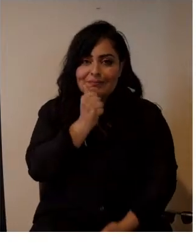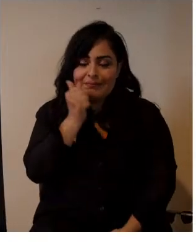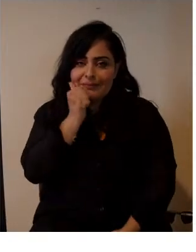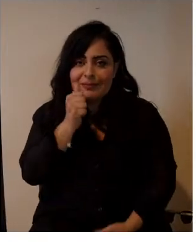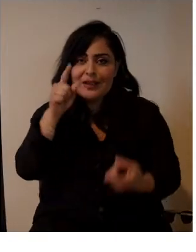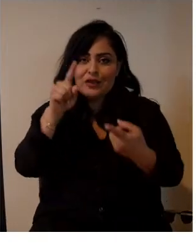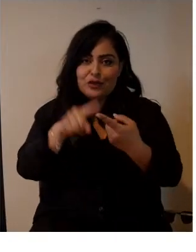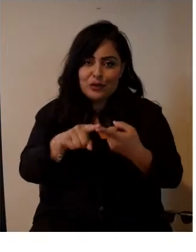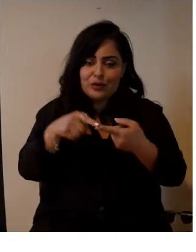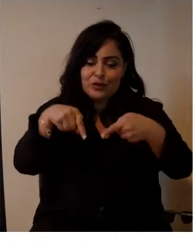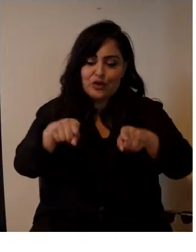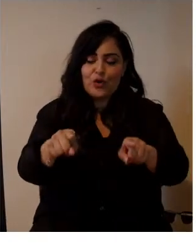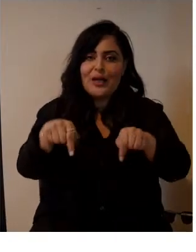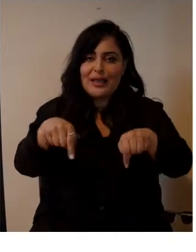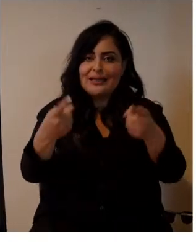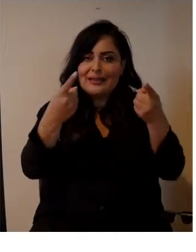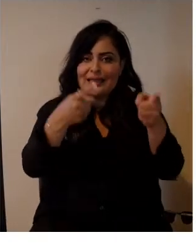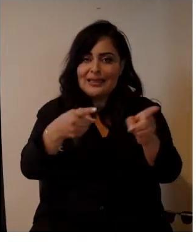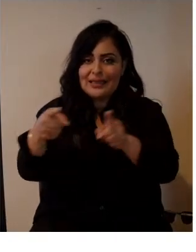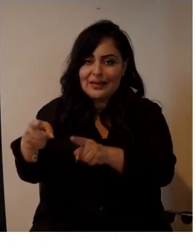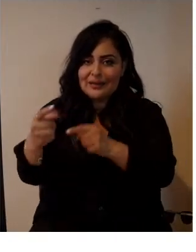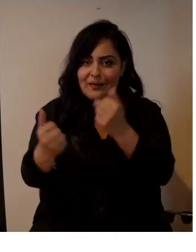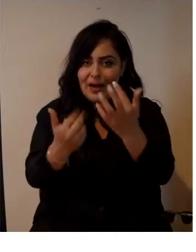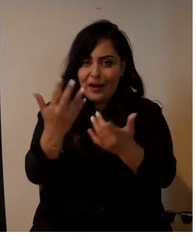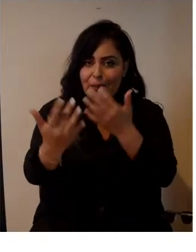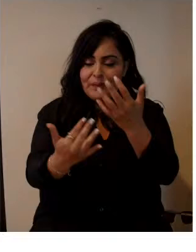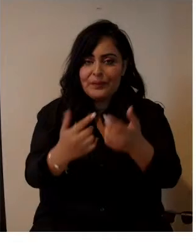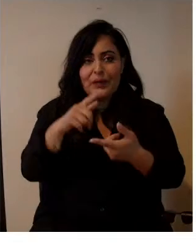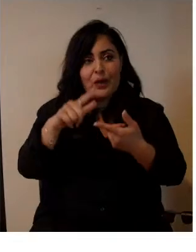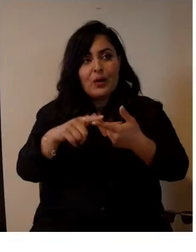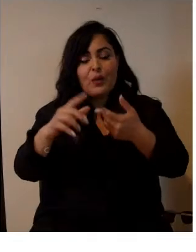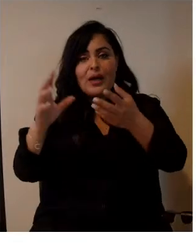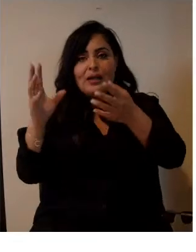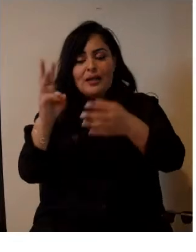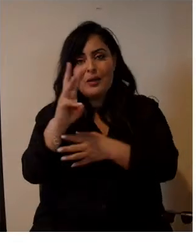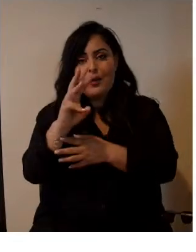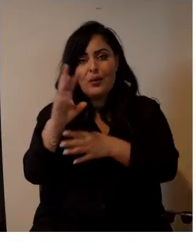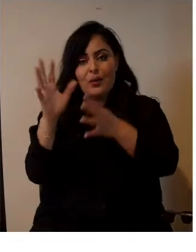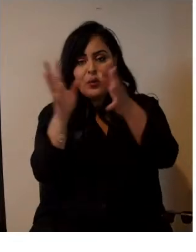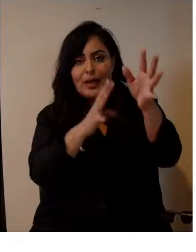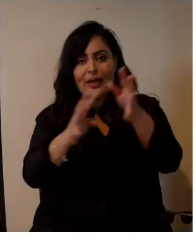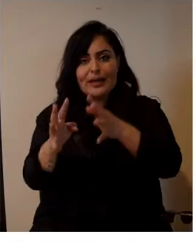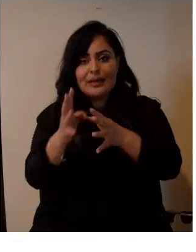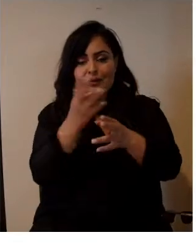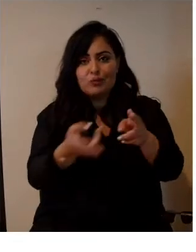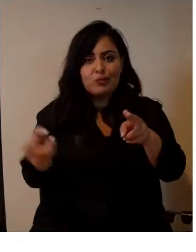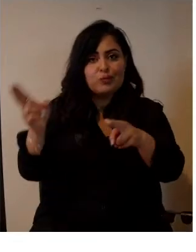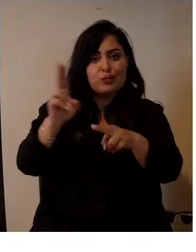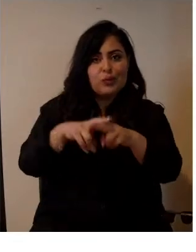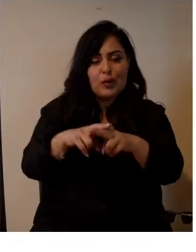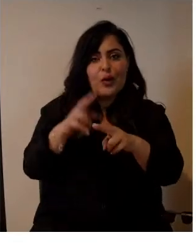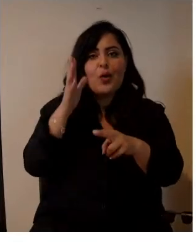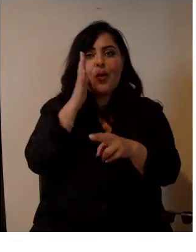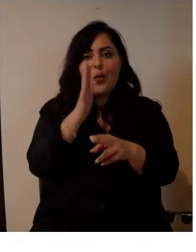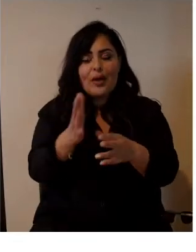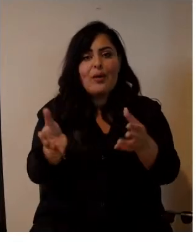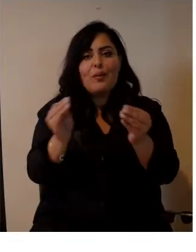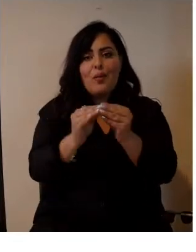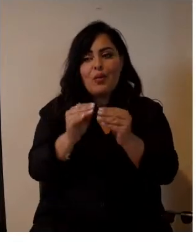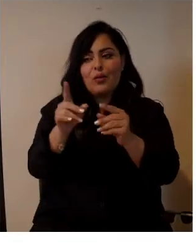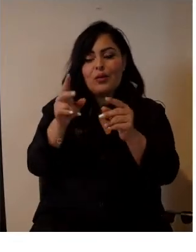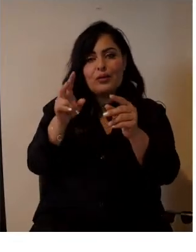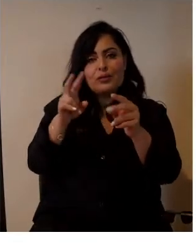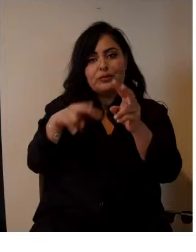the incident. We're also, when the winds pick up, we're actually going to be loading the incident in the harmful areas